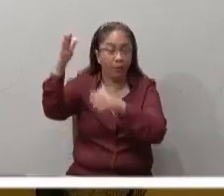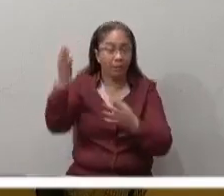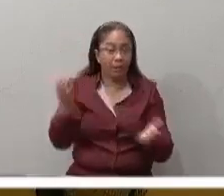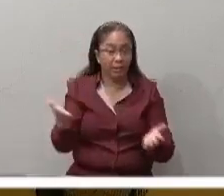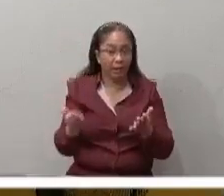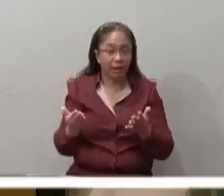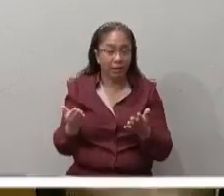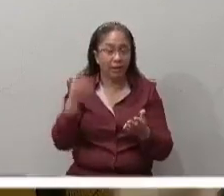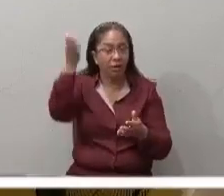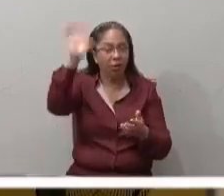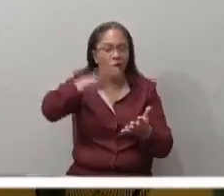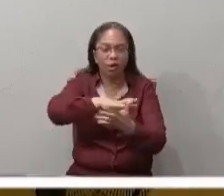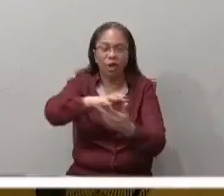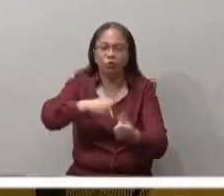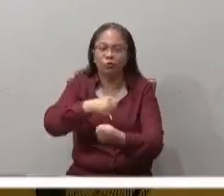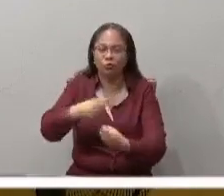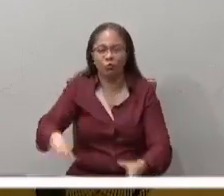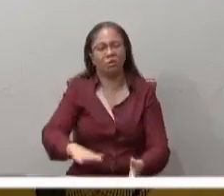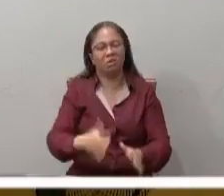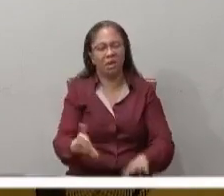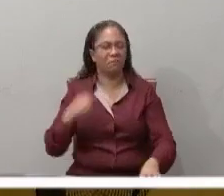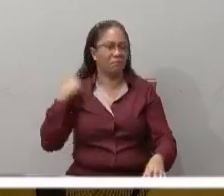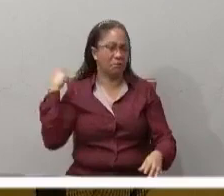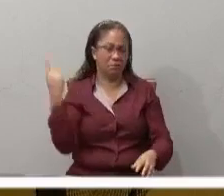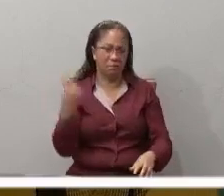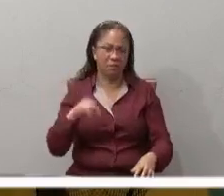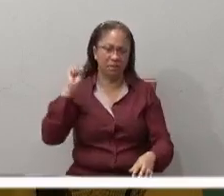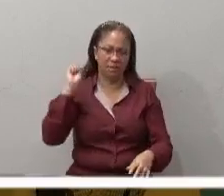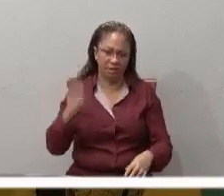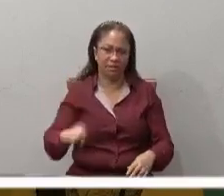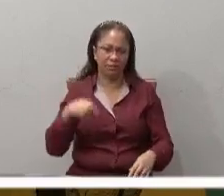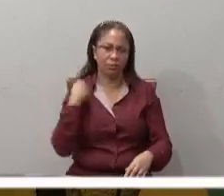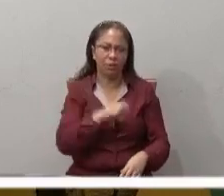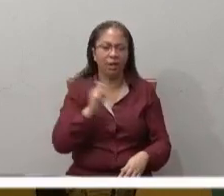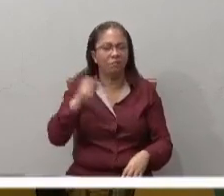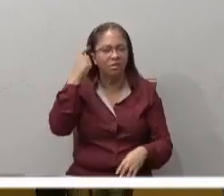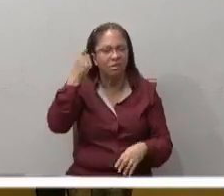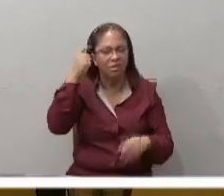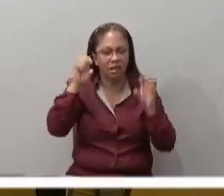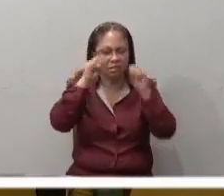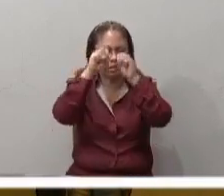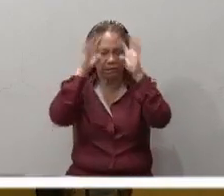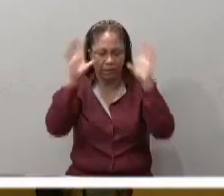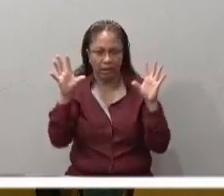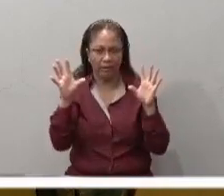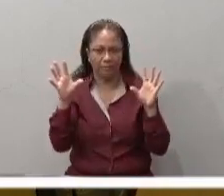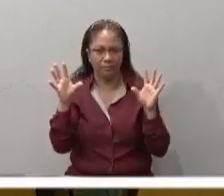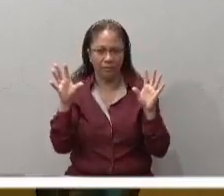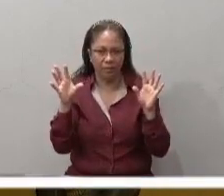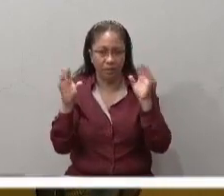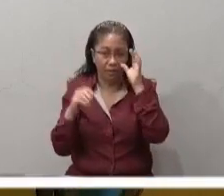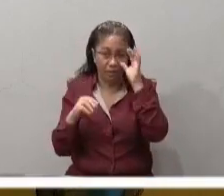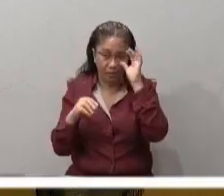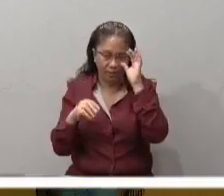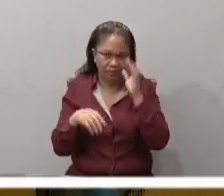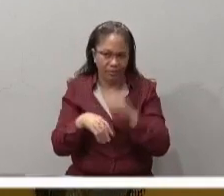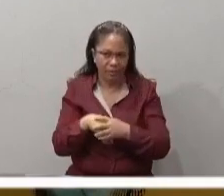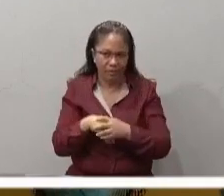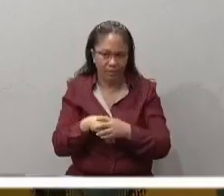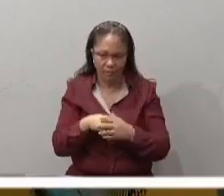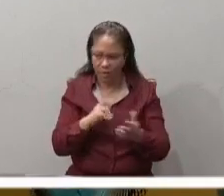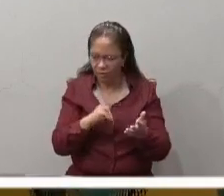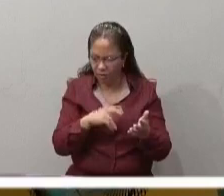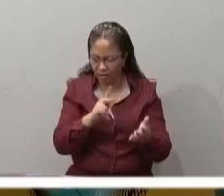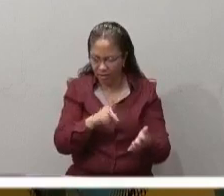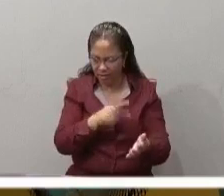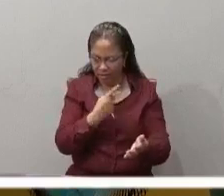to death forever. To understand the text now, look back now at the psalm that we